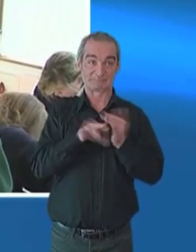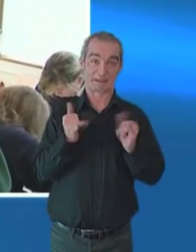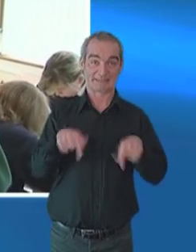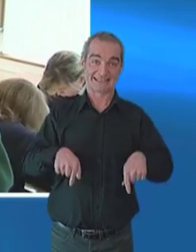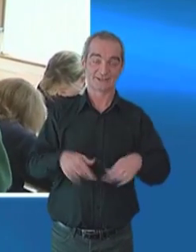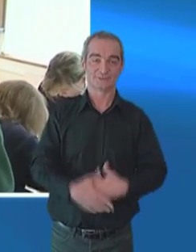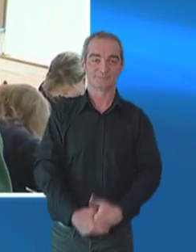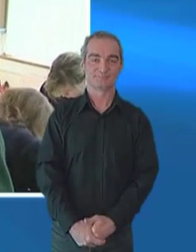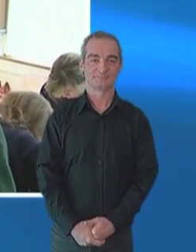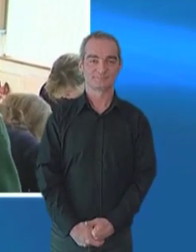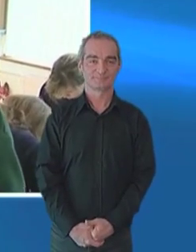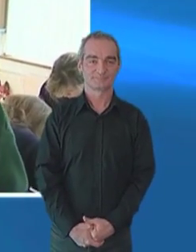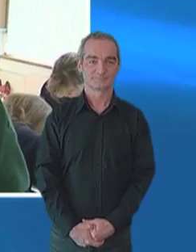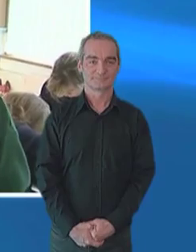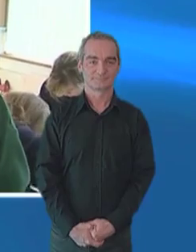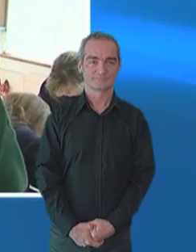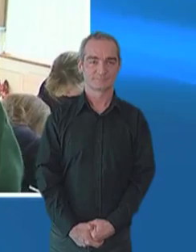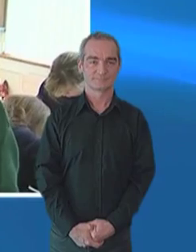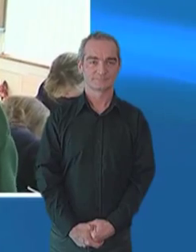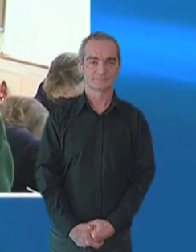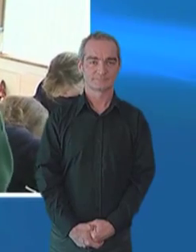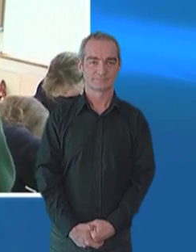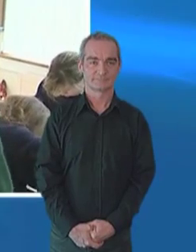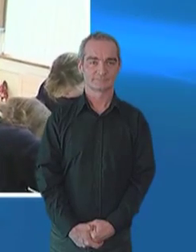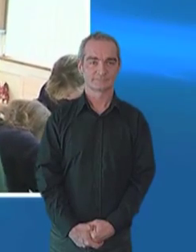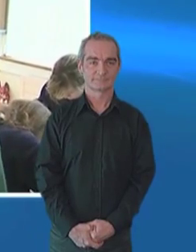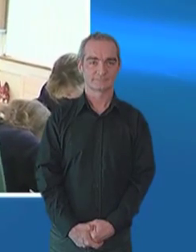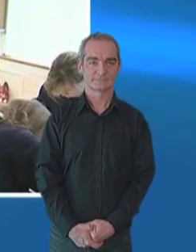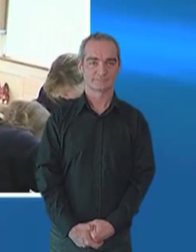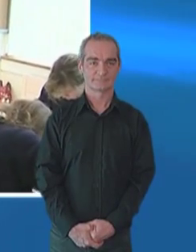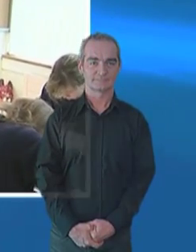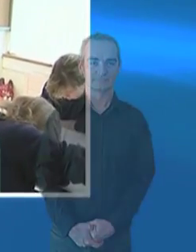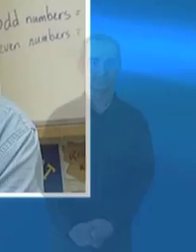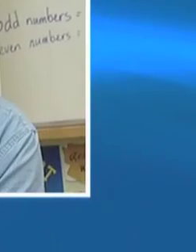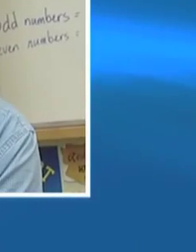I like to be a teacher. Maybe.